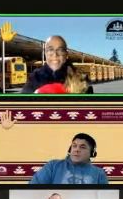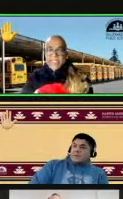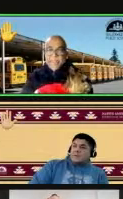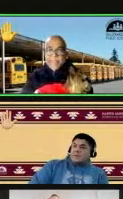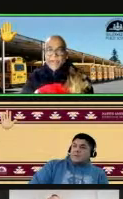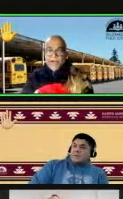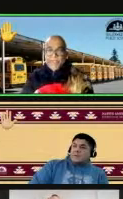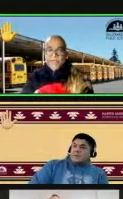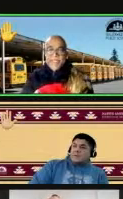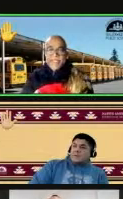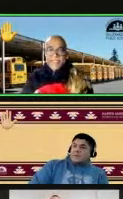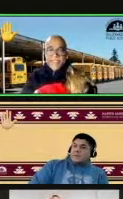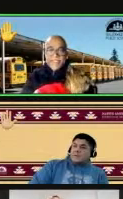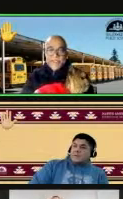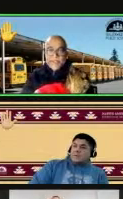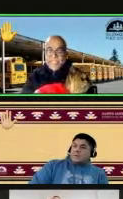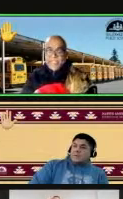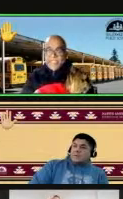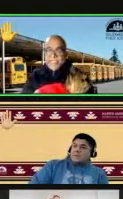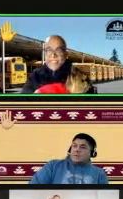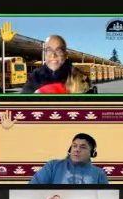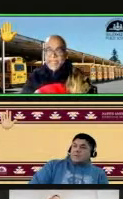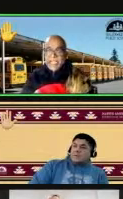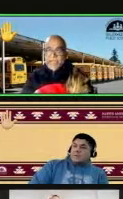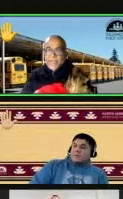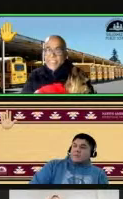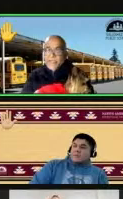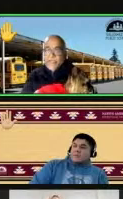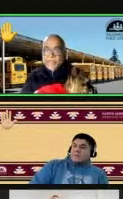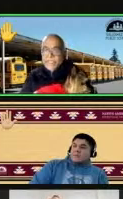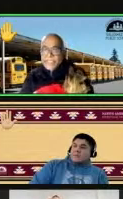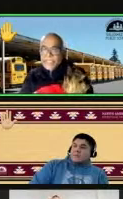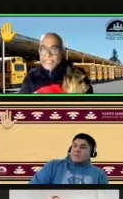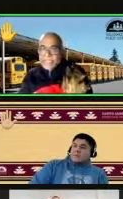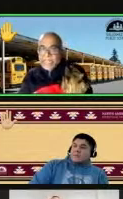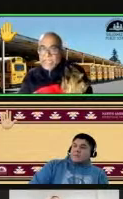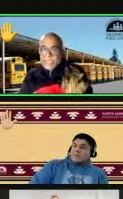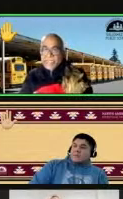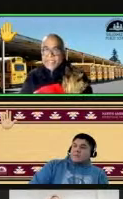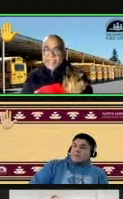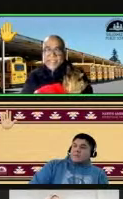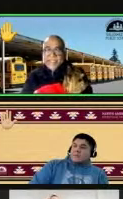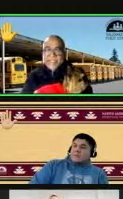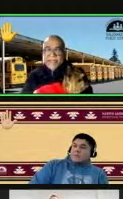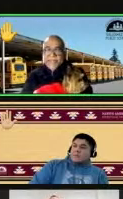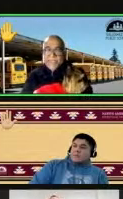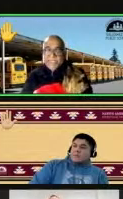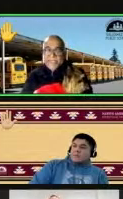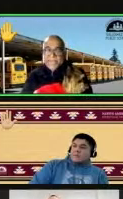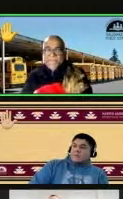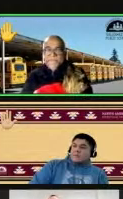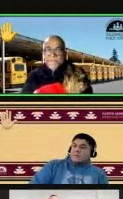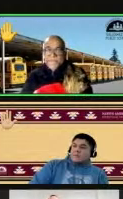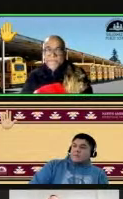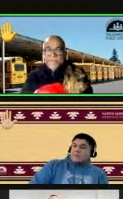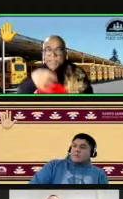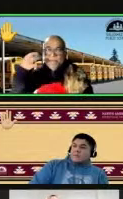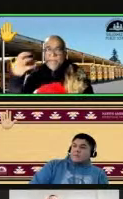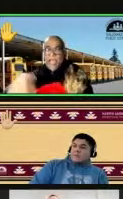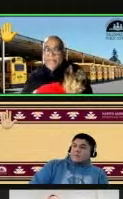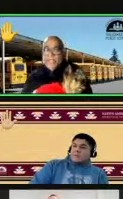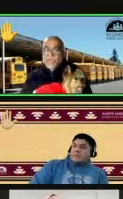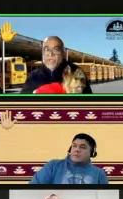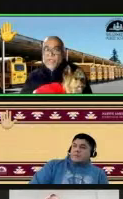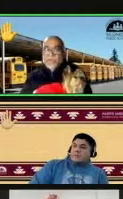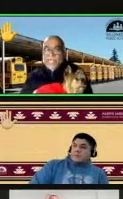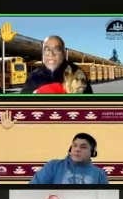that to be called out, that not only the instructional languages of emerging English language learners, but